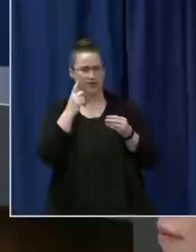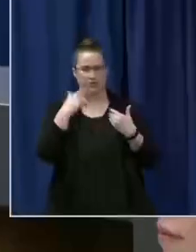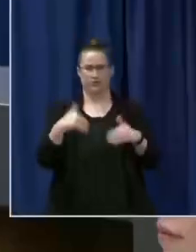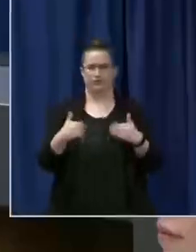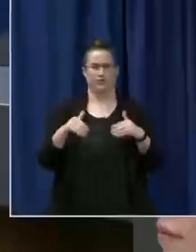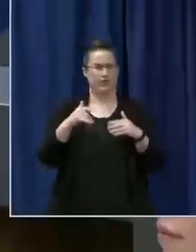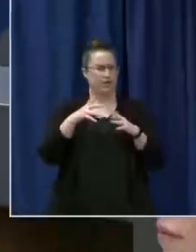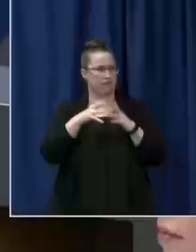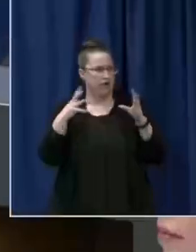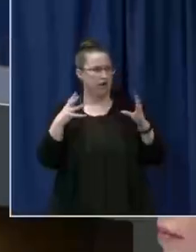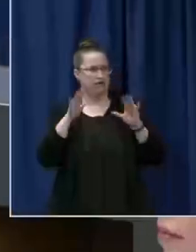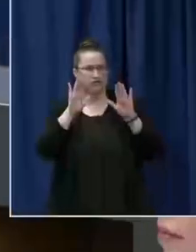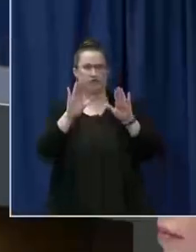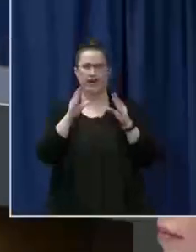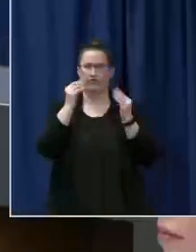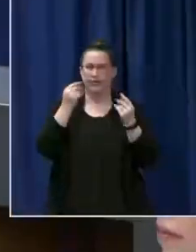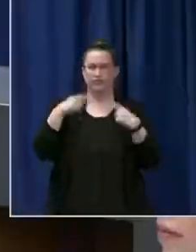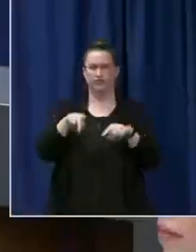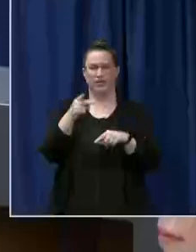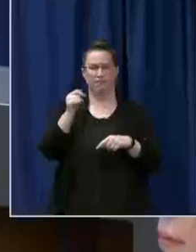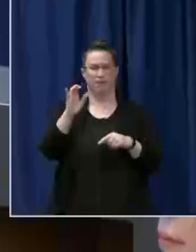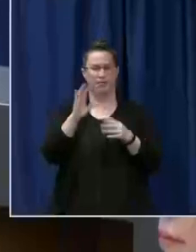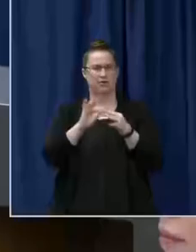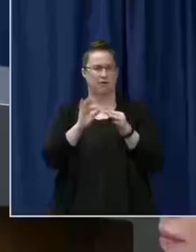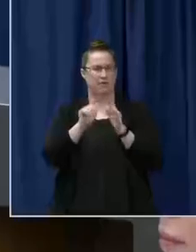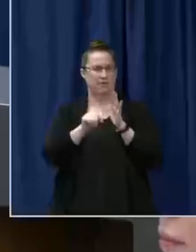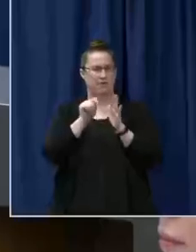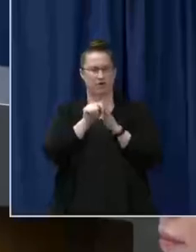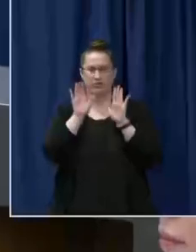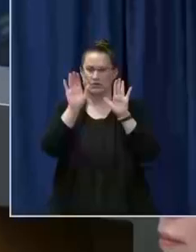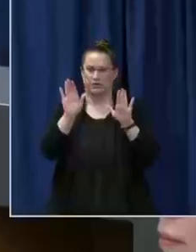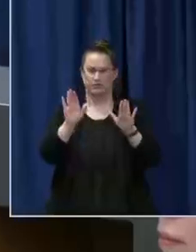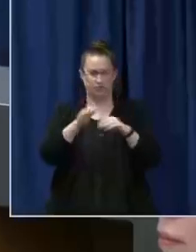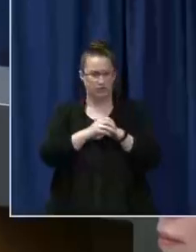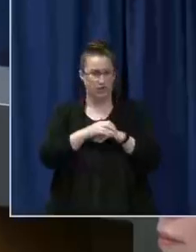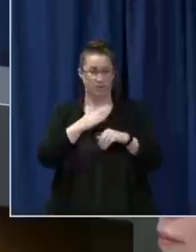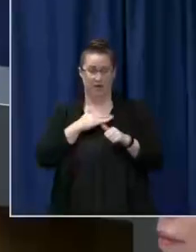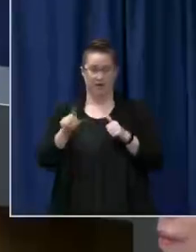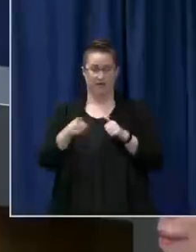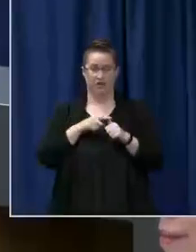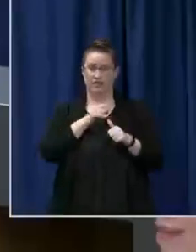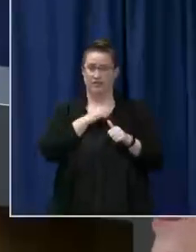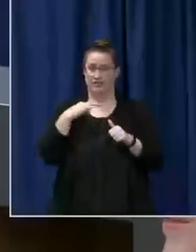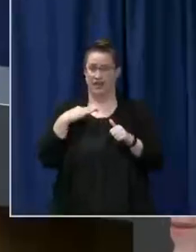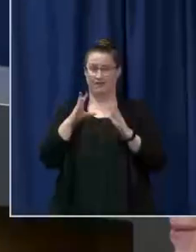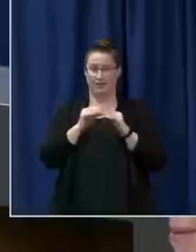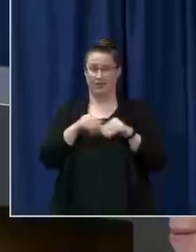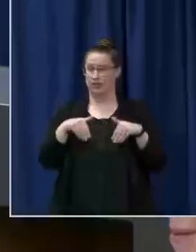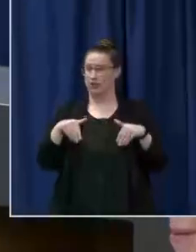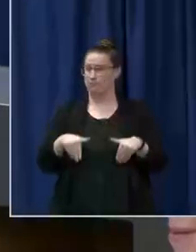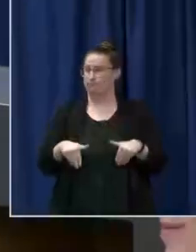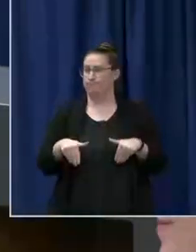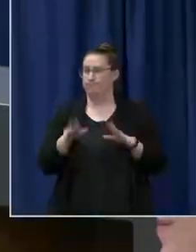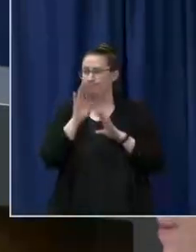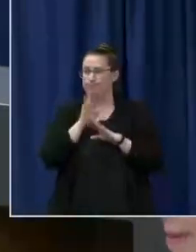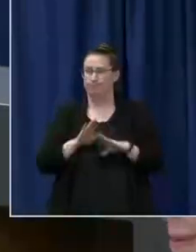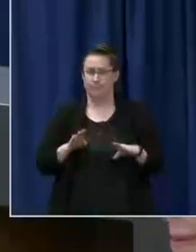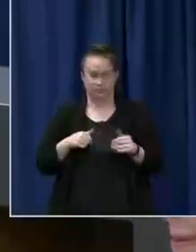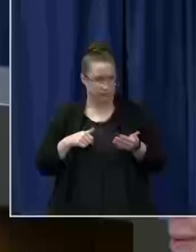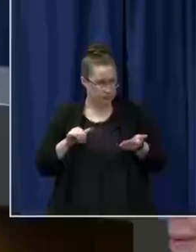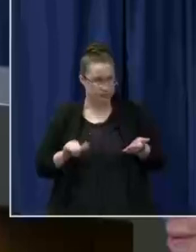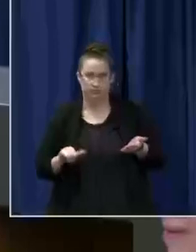comment period was exceptional. My first DAC meeting, there was silence. So